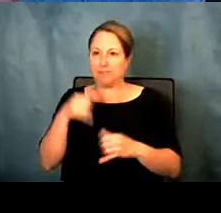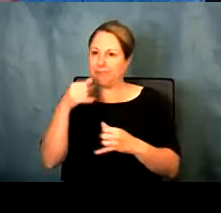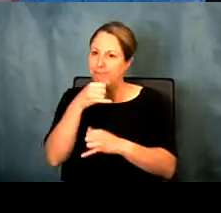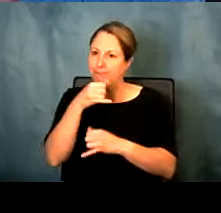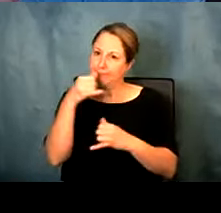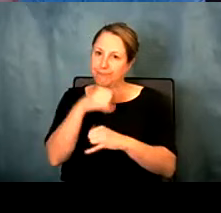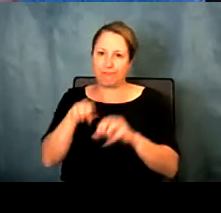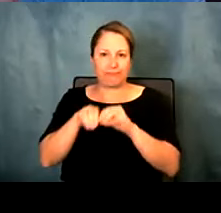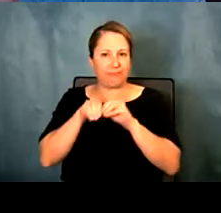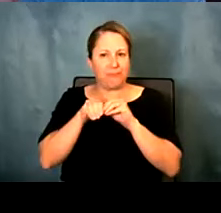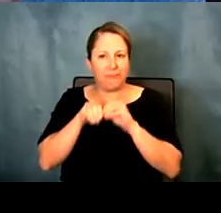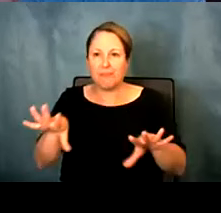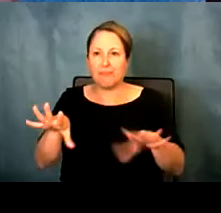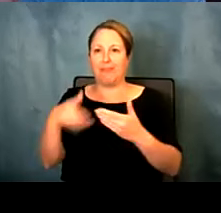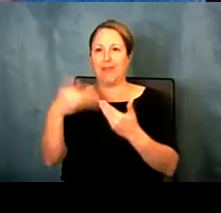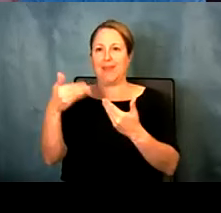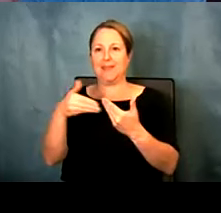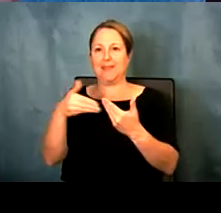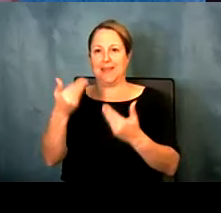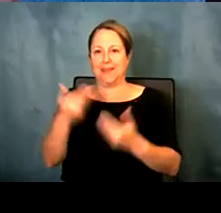slide.